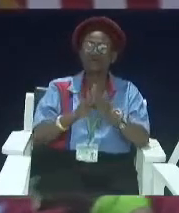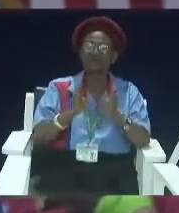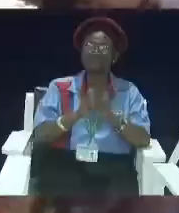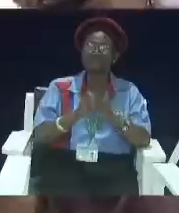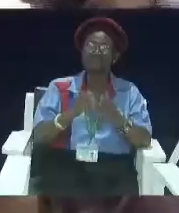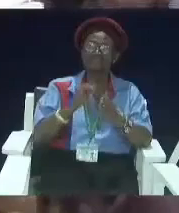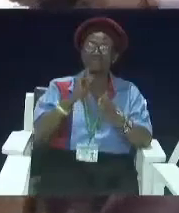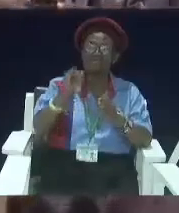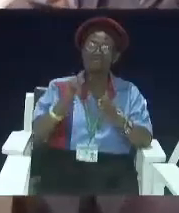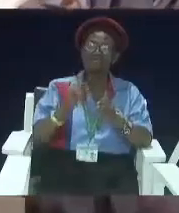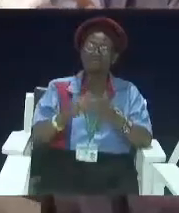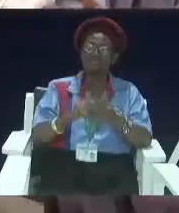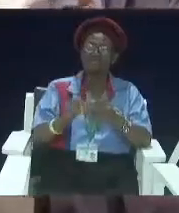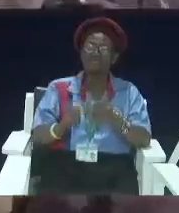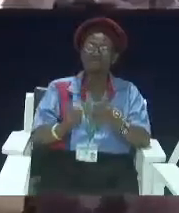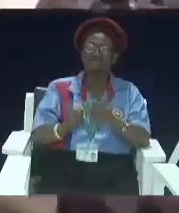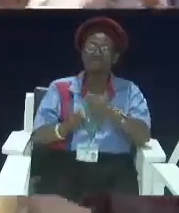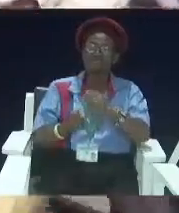becoming.